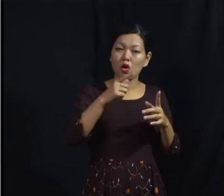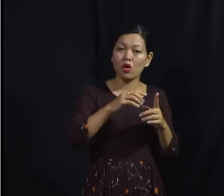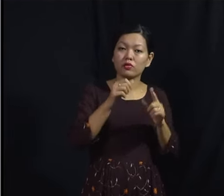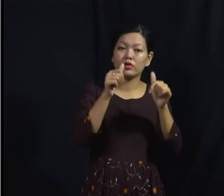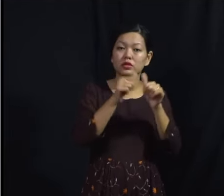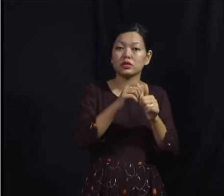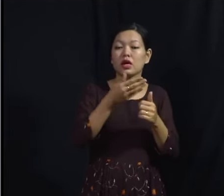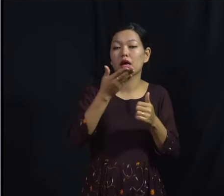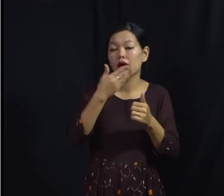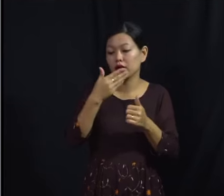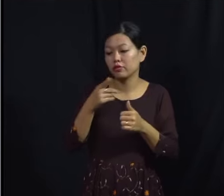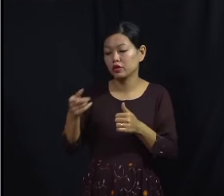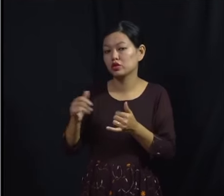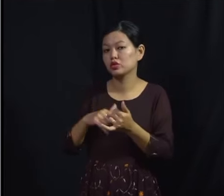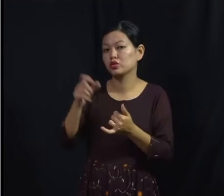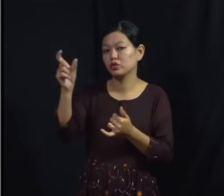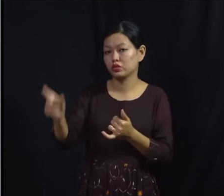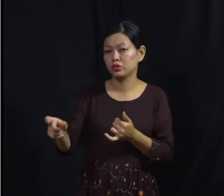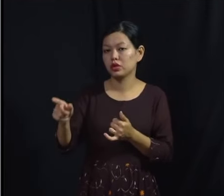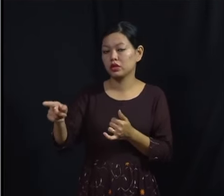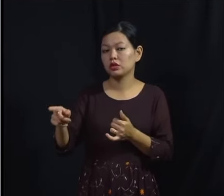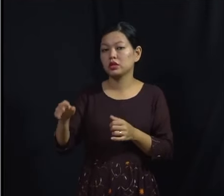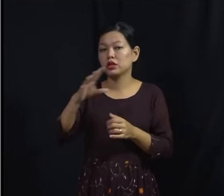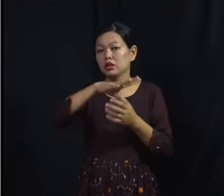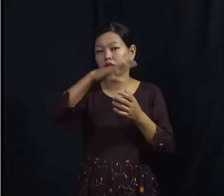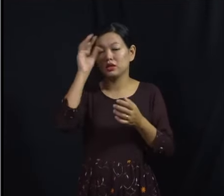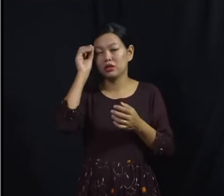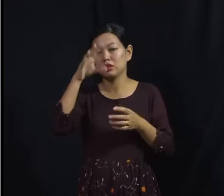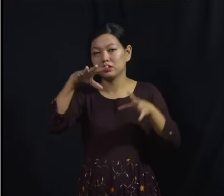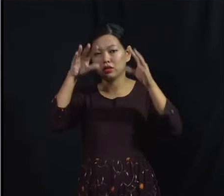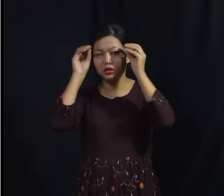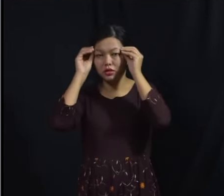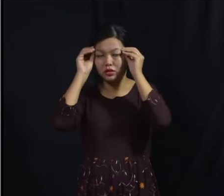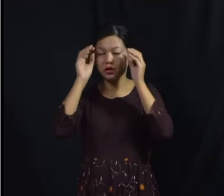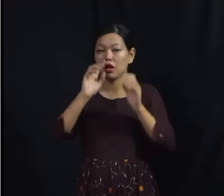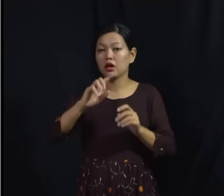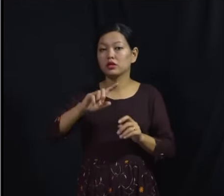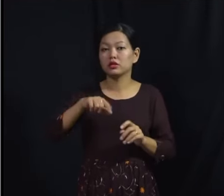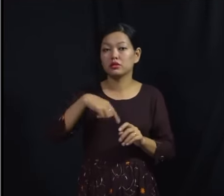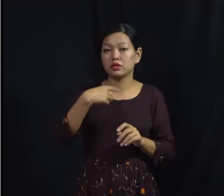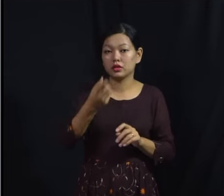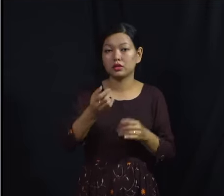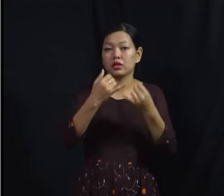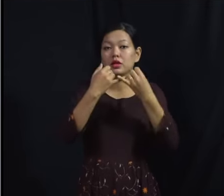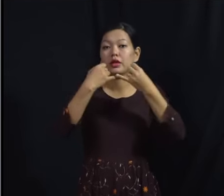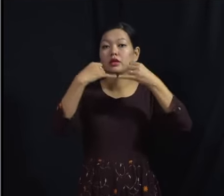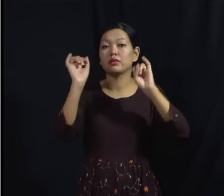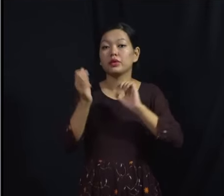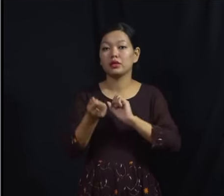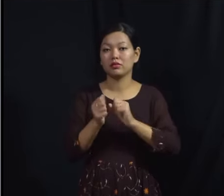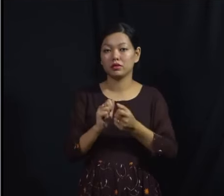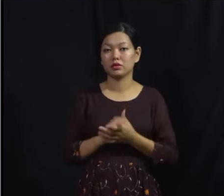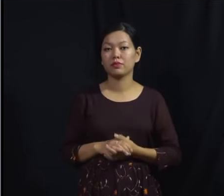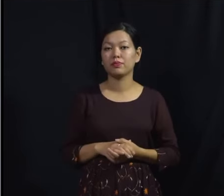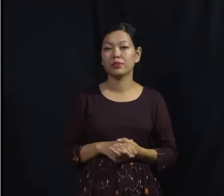fact, for her future. And she's also very independent. You know, independent in the sense that when the family were not able